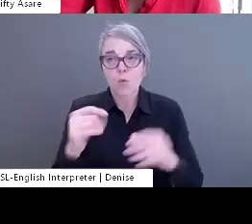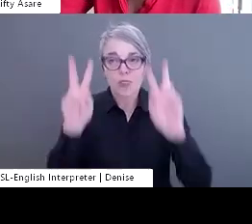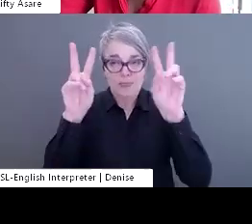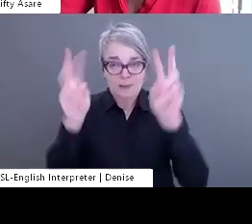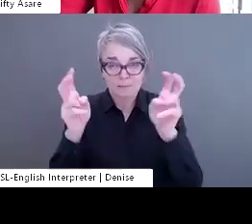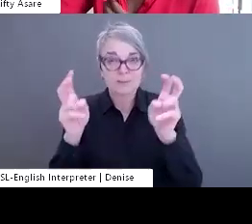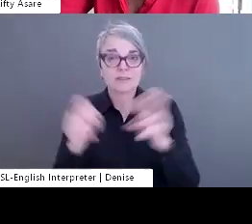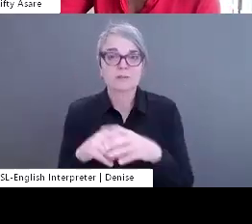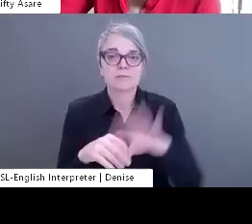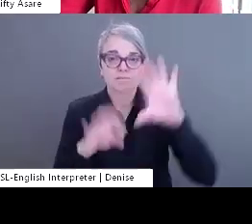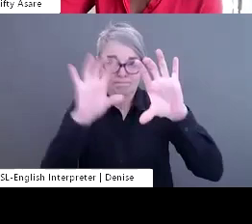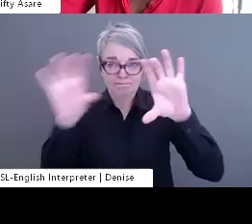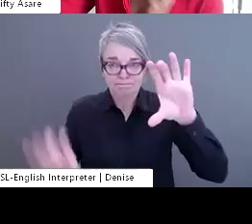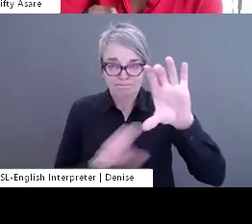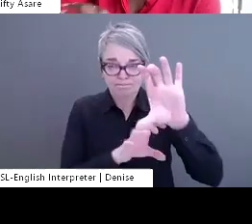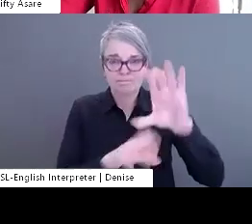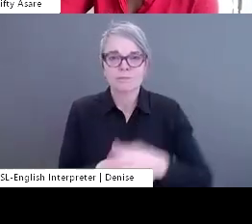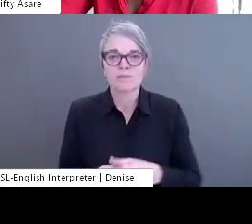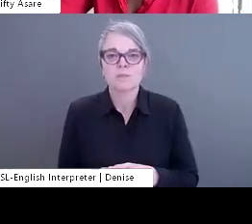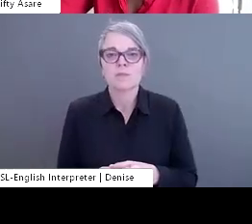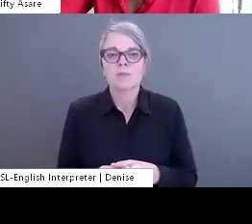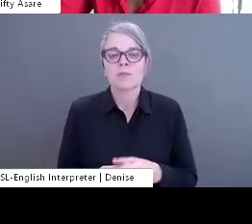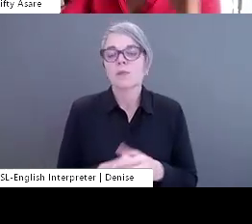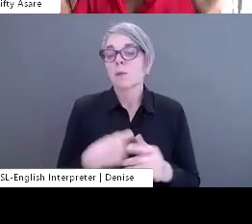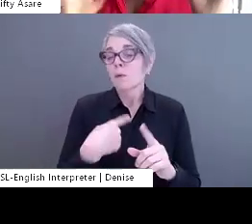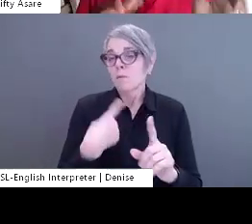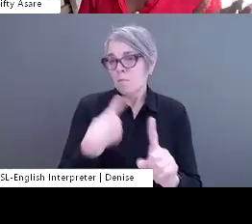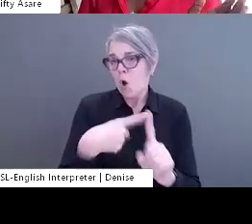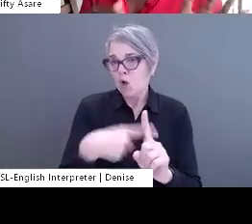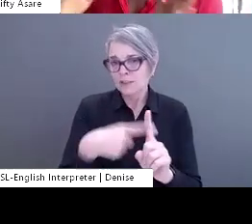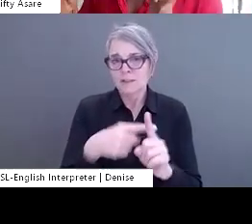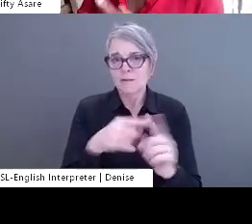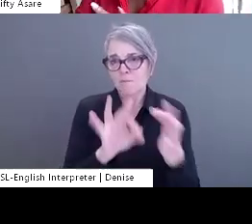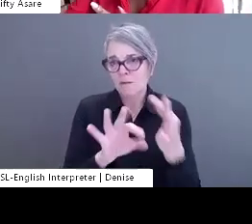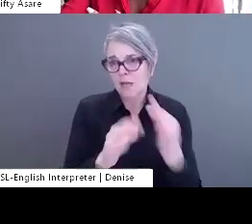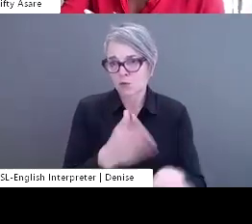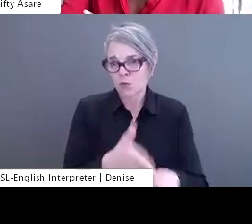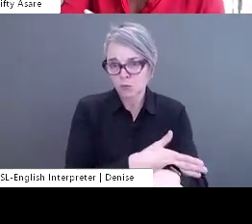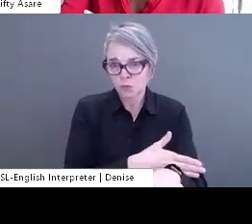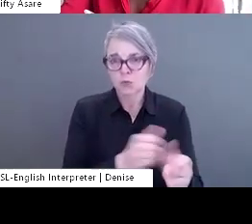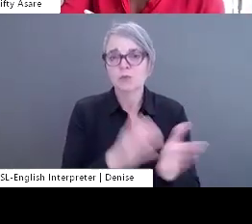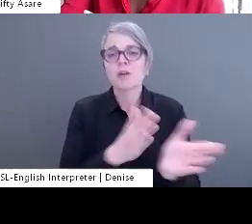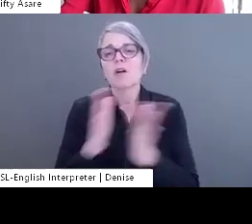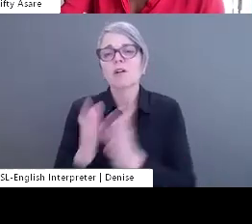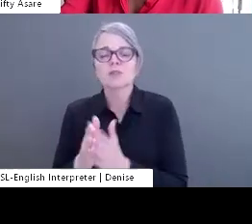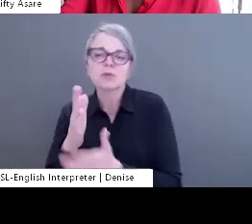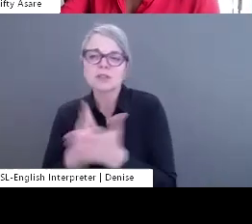came across that have passed positive and constructive feedback, as well as some key takeaways and hopes and